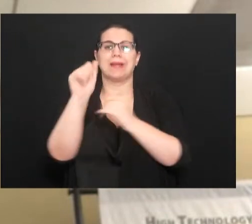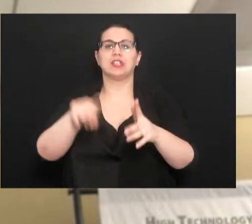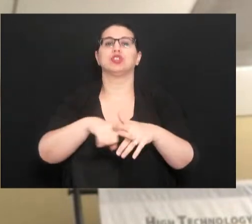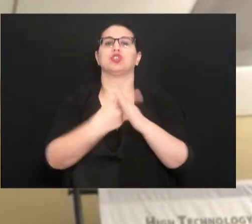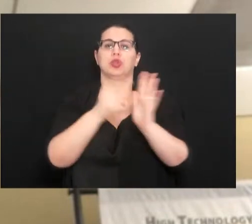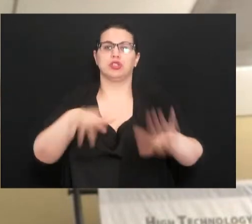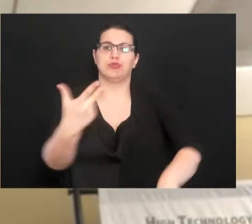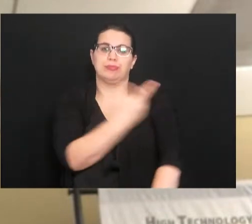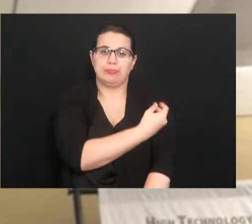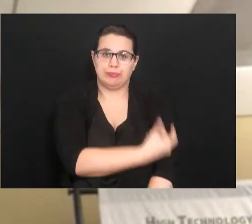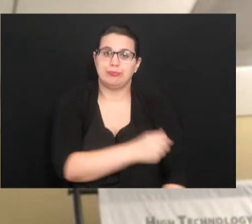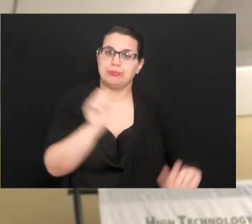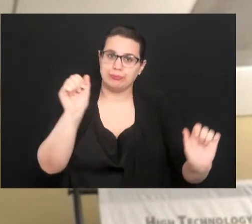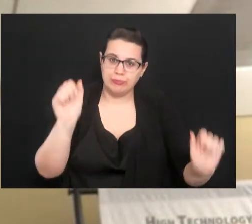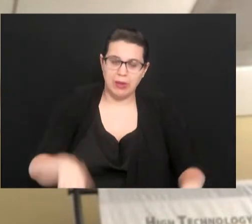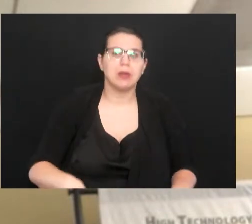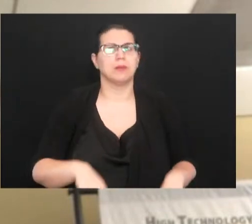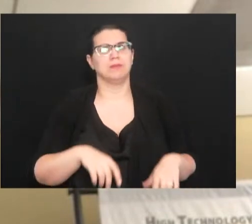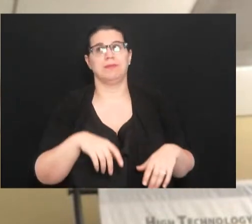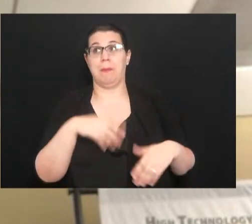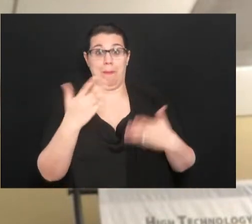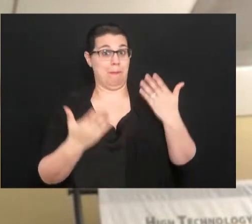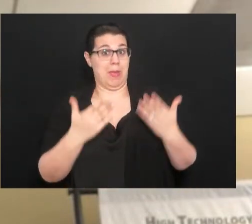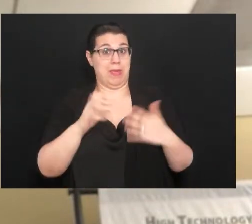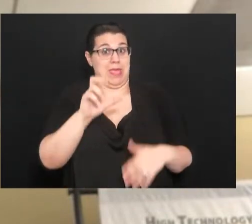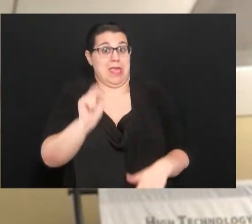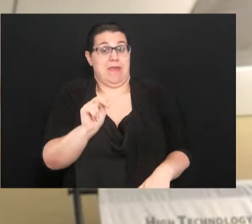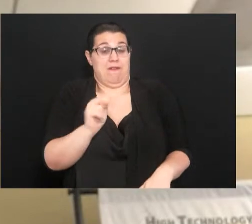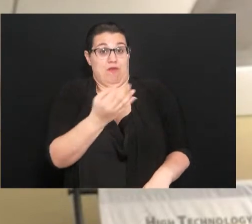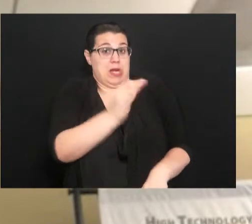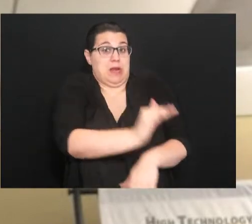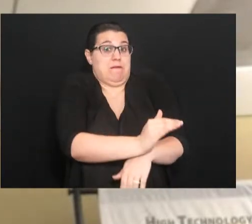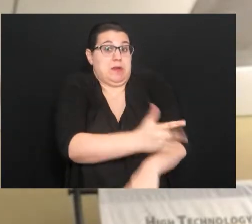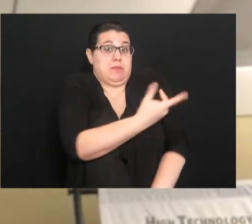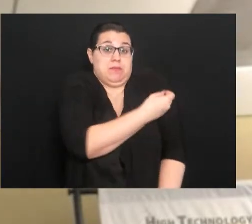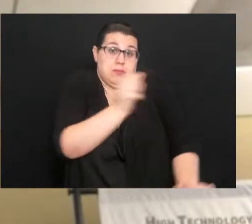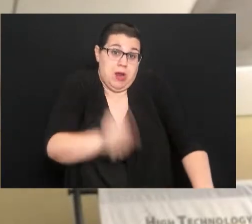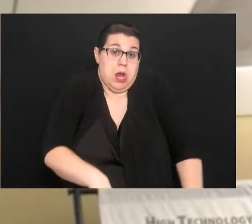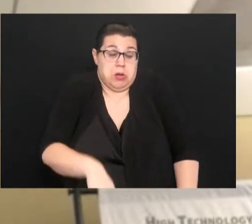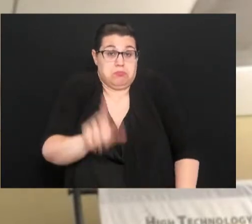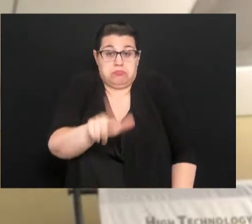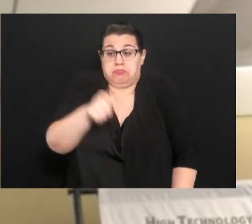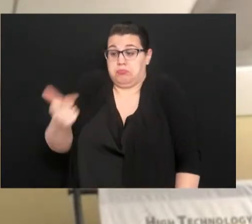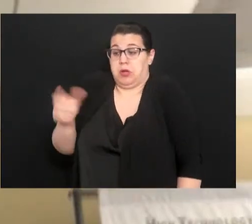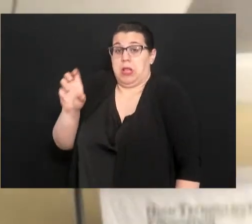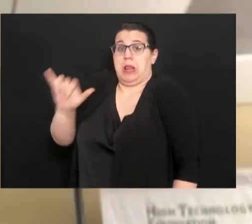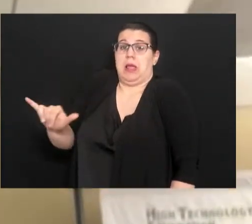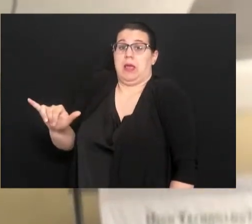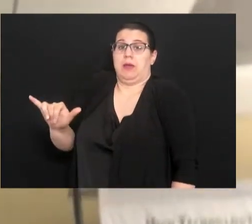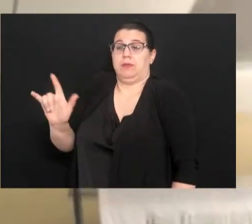some doses would probably even go in arms that evening. I'll turn it to Clay for the rest of the question.